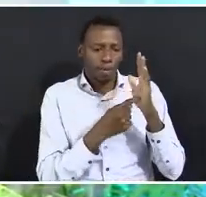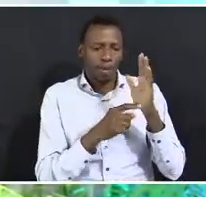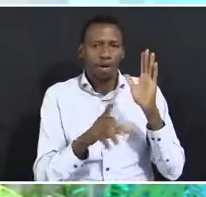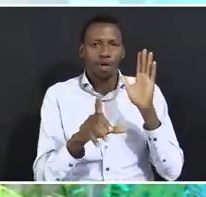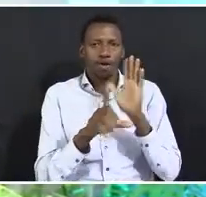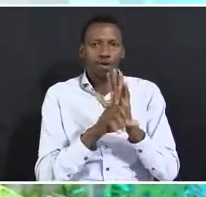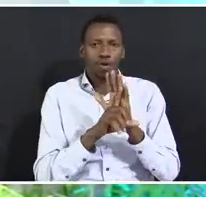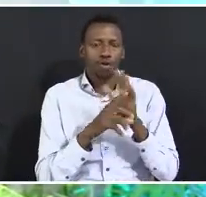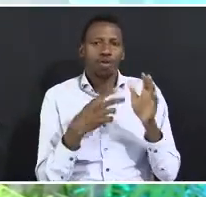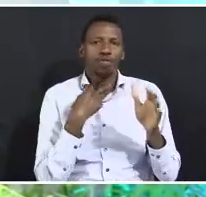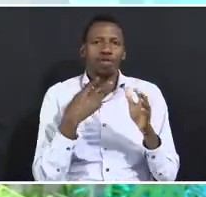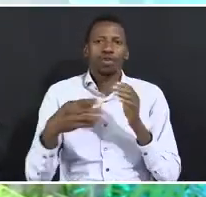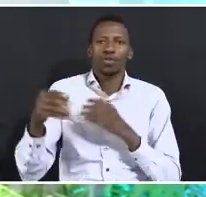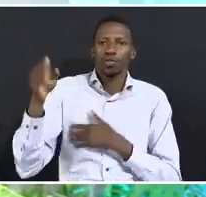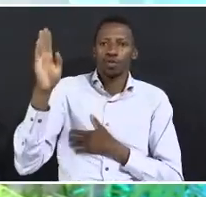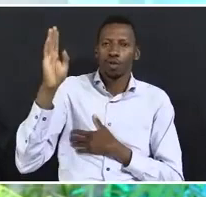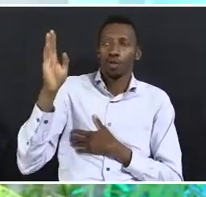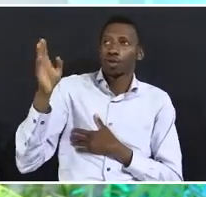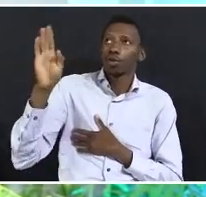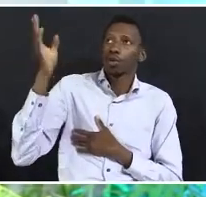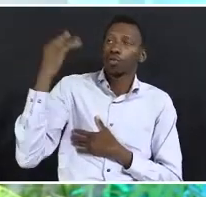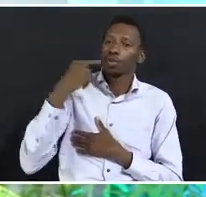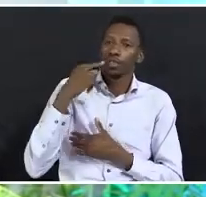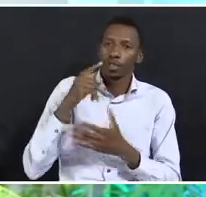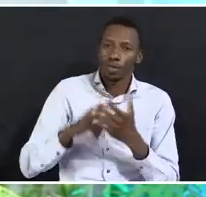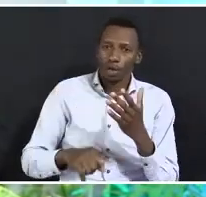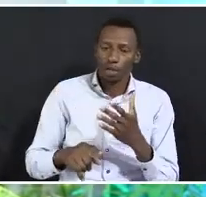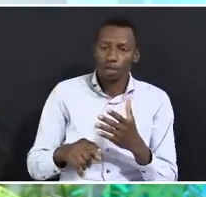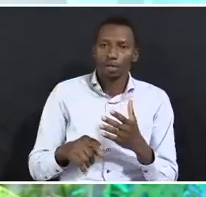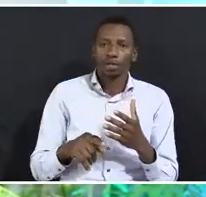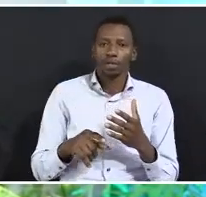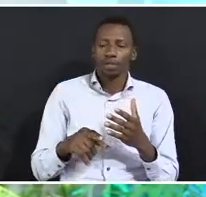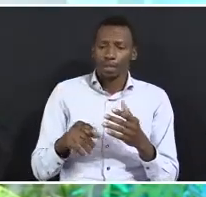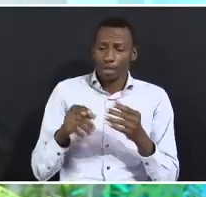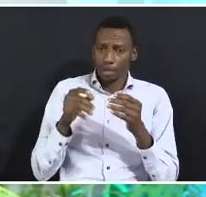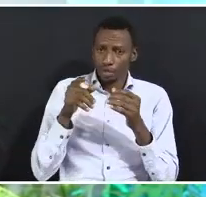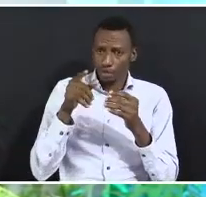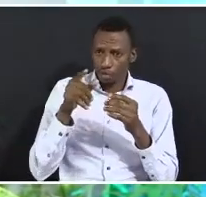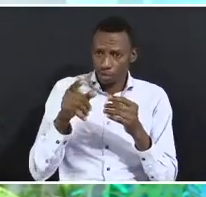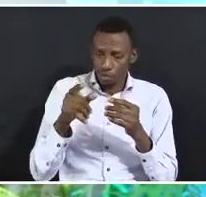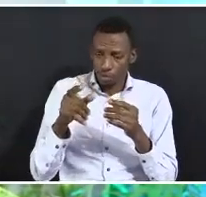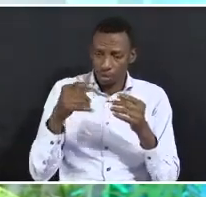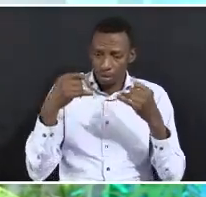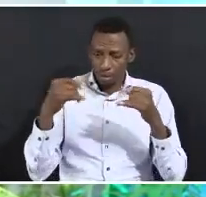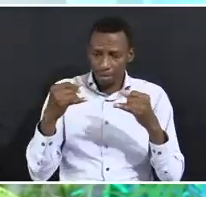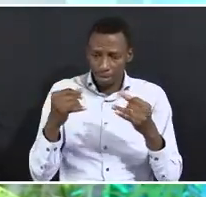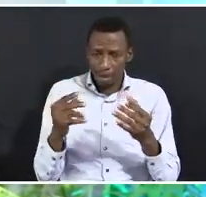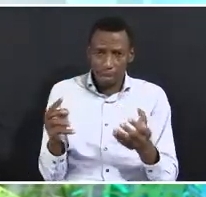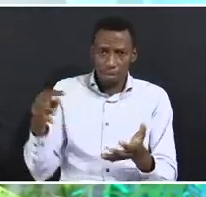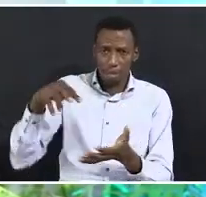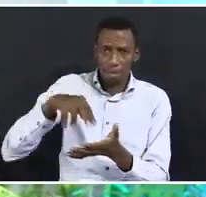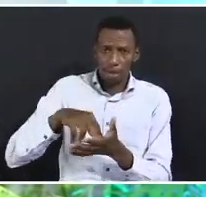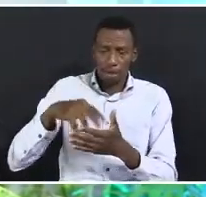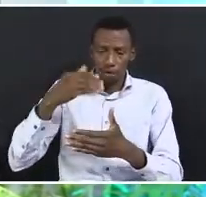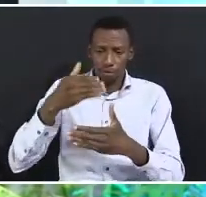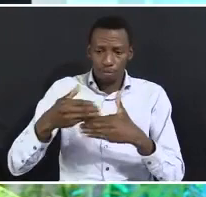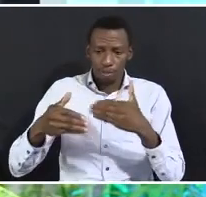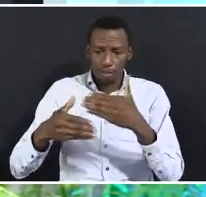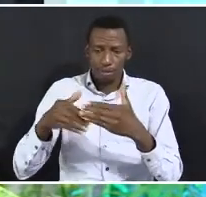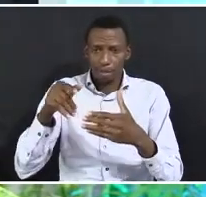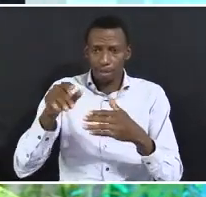the voice of God. God had said that cursed before God is a man who shall rise to construct this